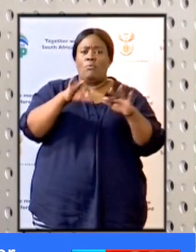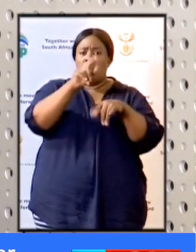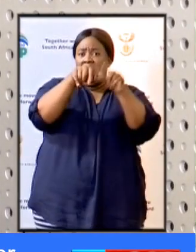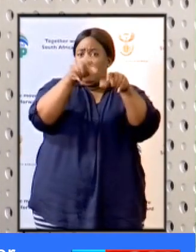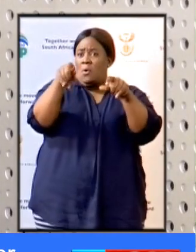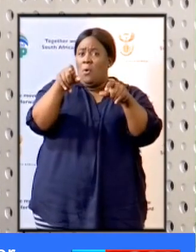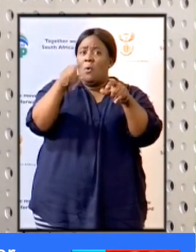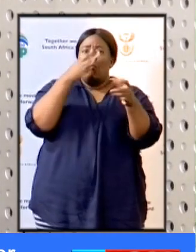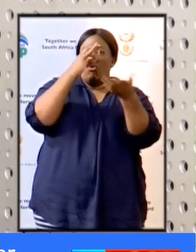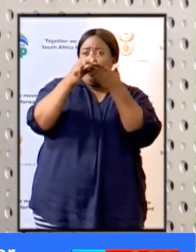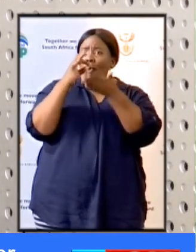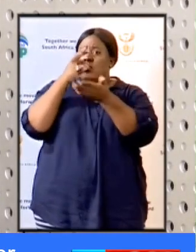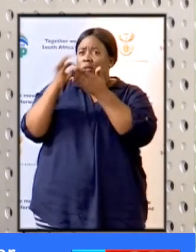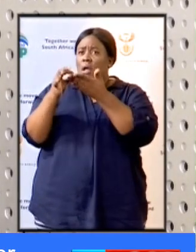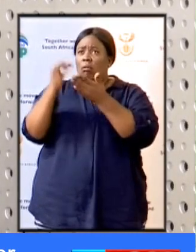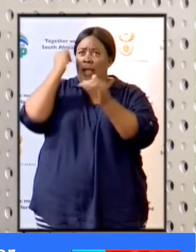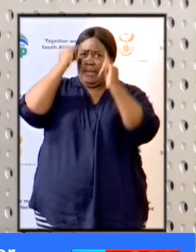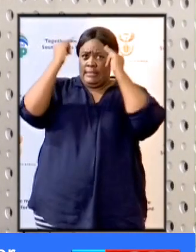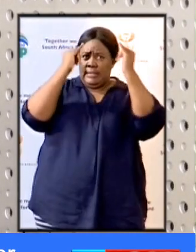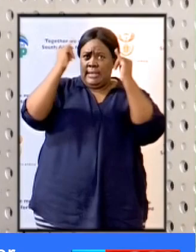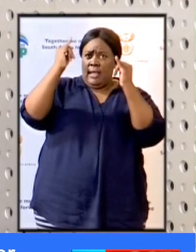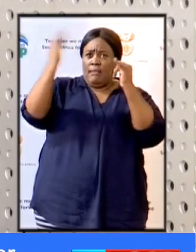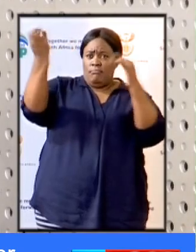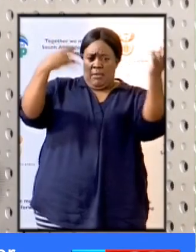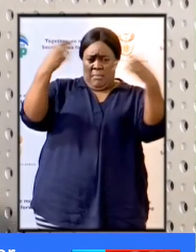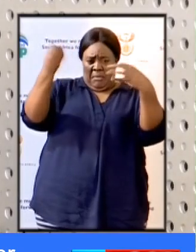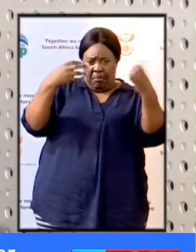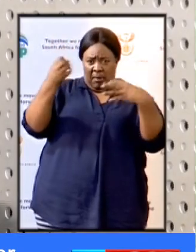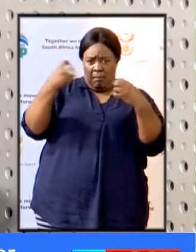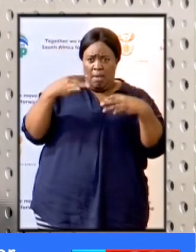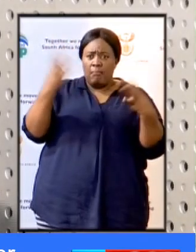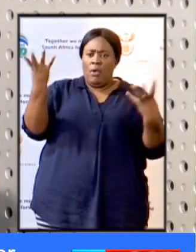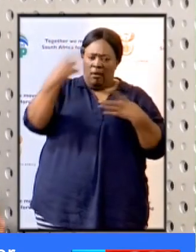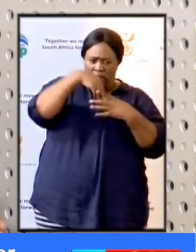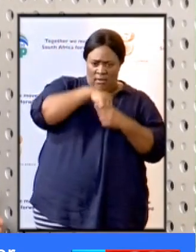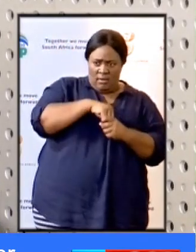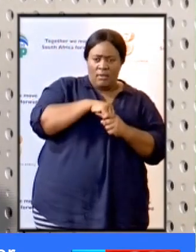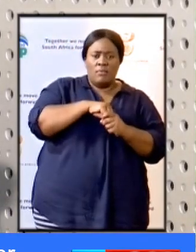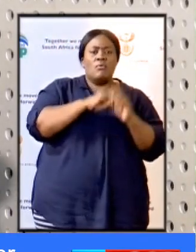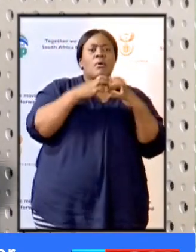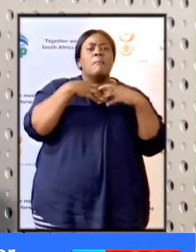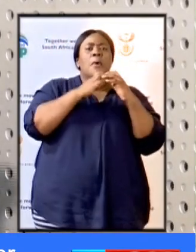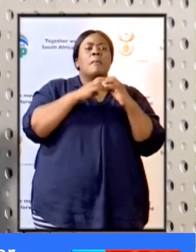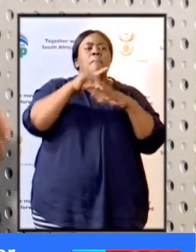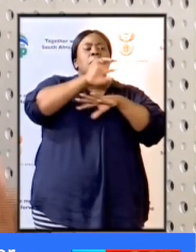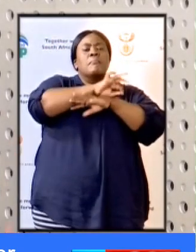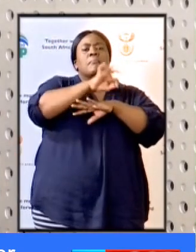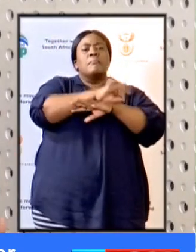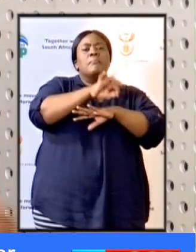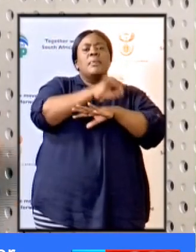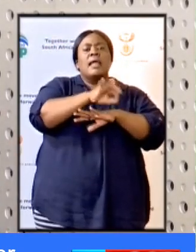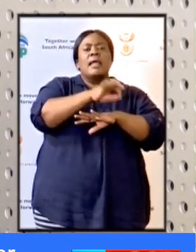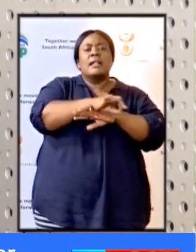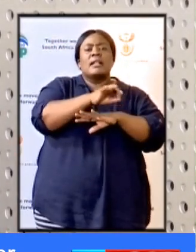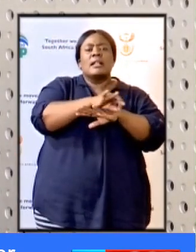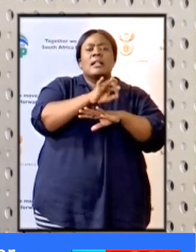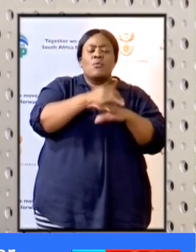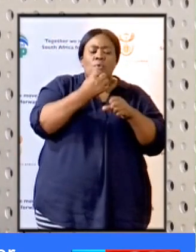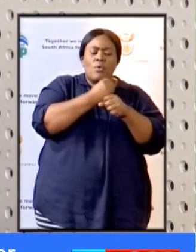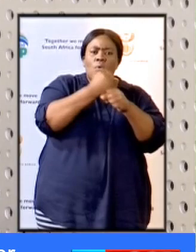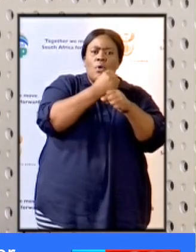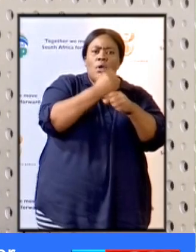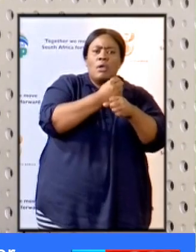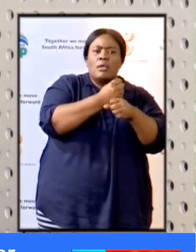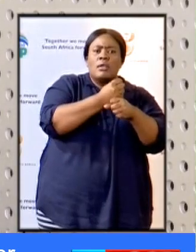there, and they are forming part of the plan that we are working on in the month of May in preparing